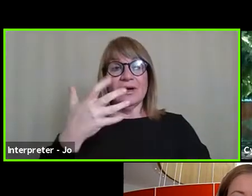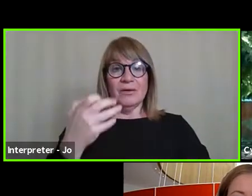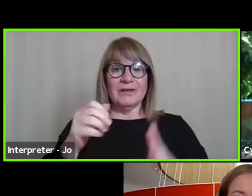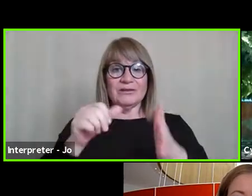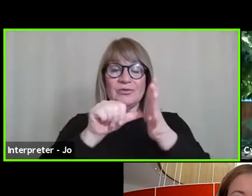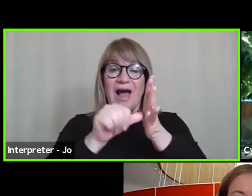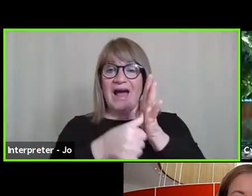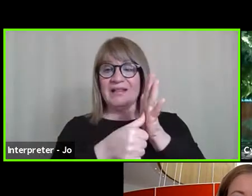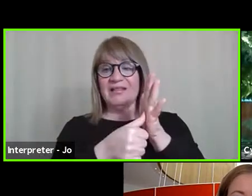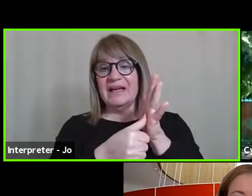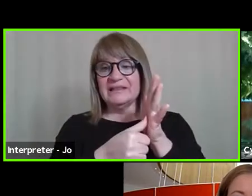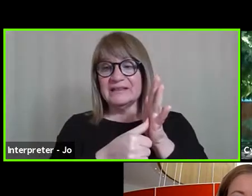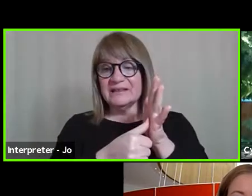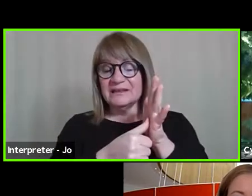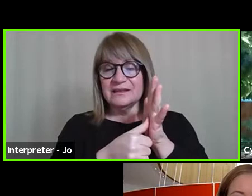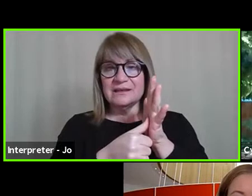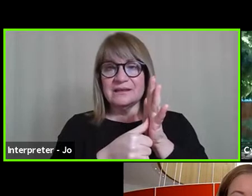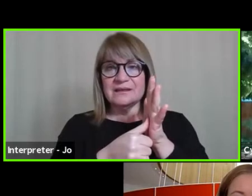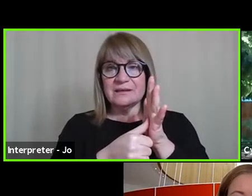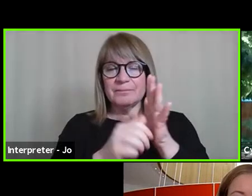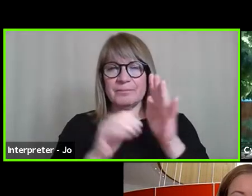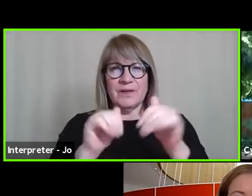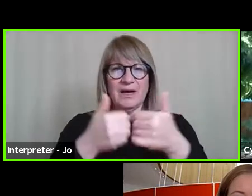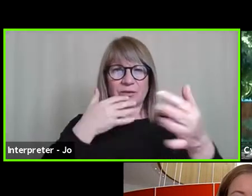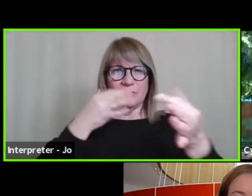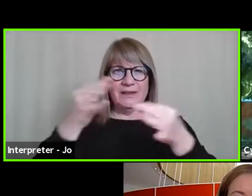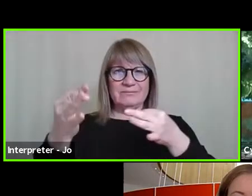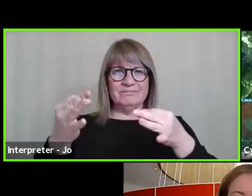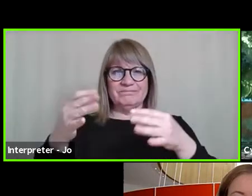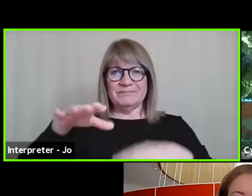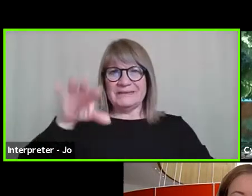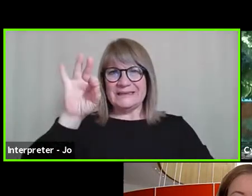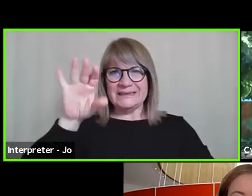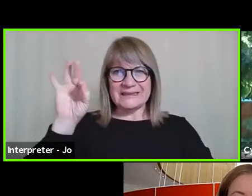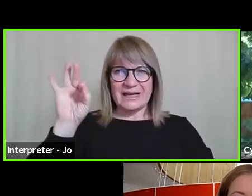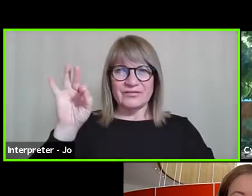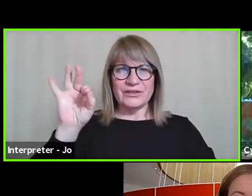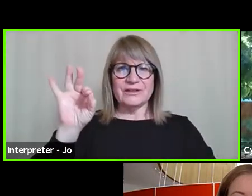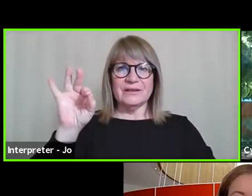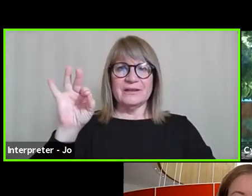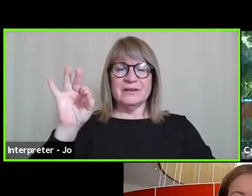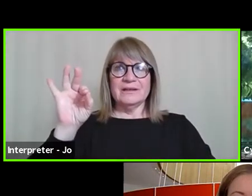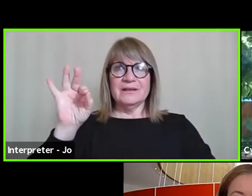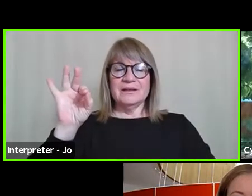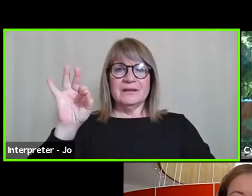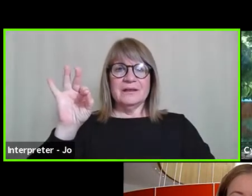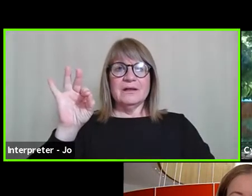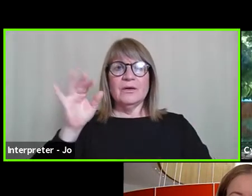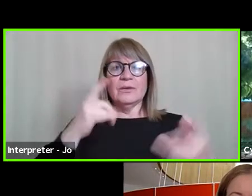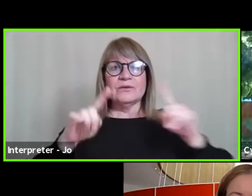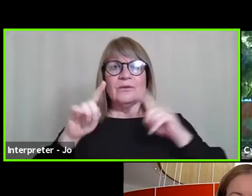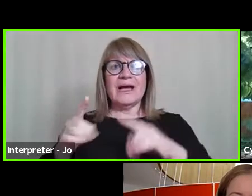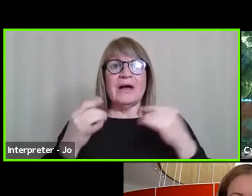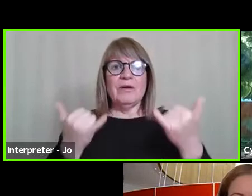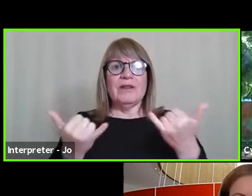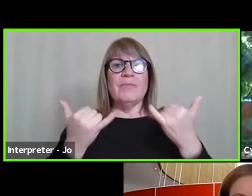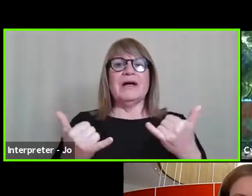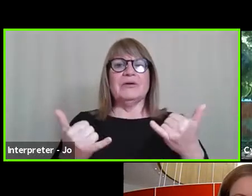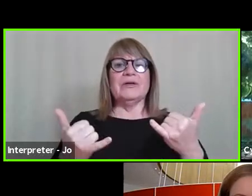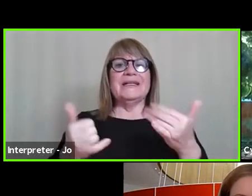what how we discovered exactly what we discovered in terms of the modern sterilizations in california